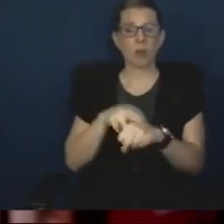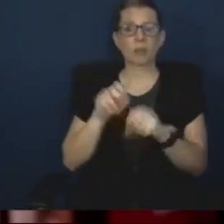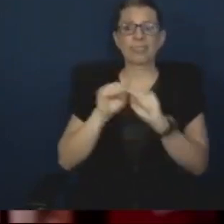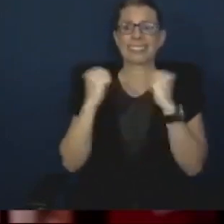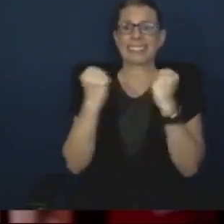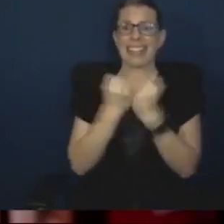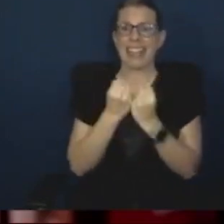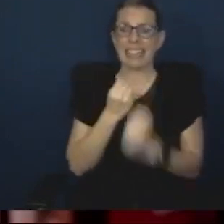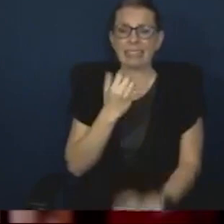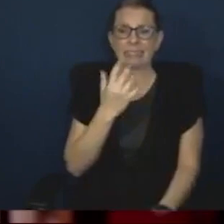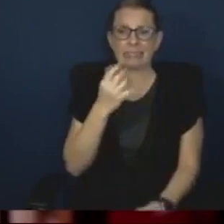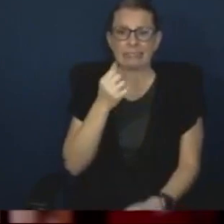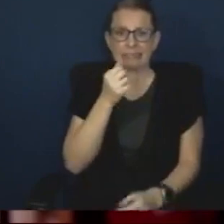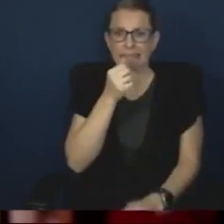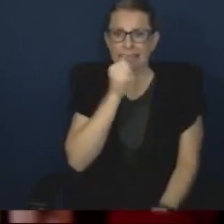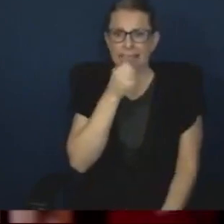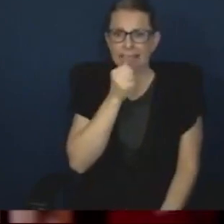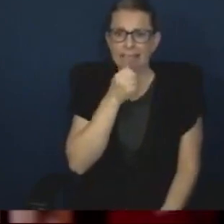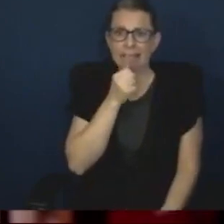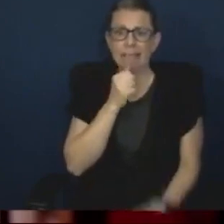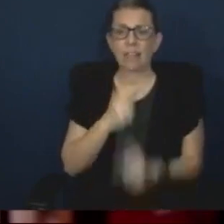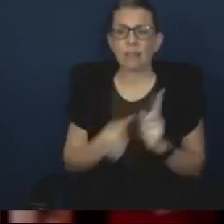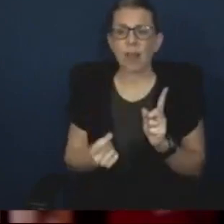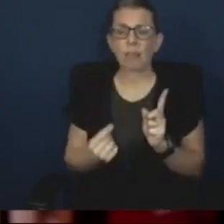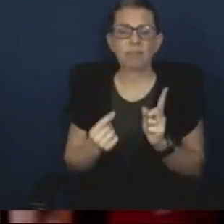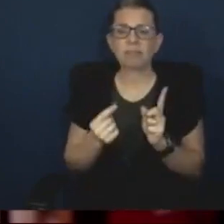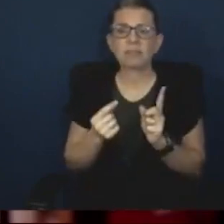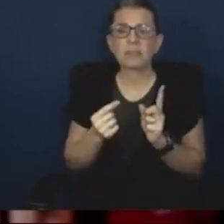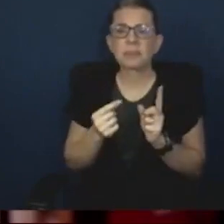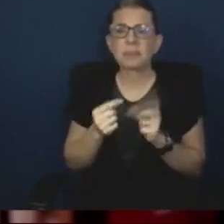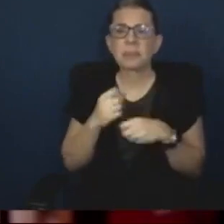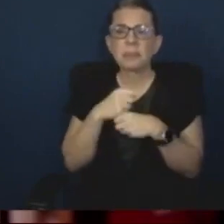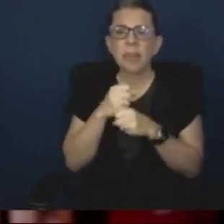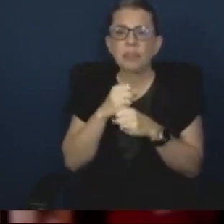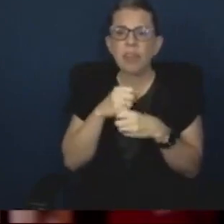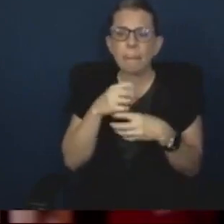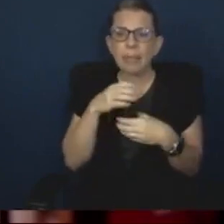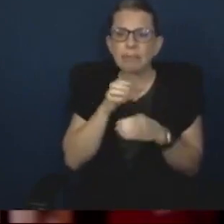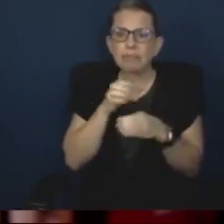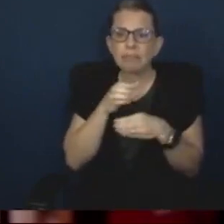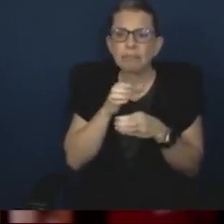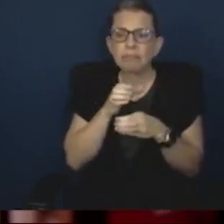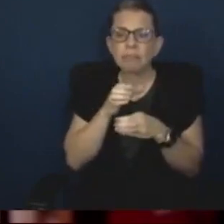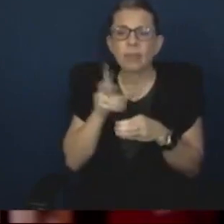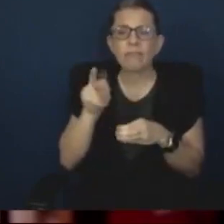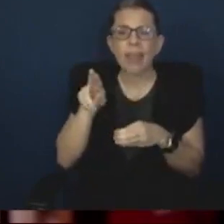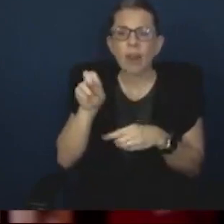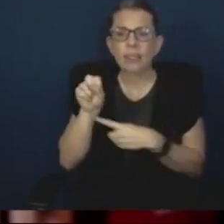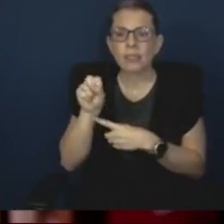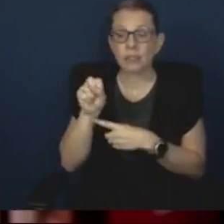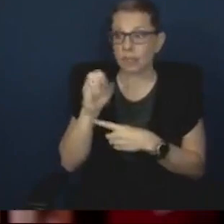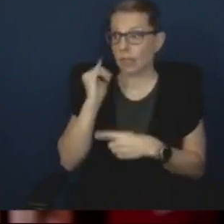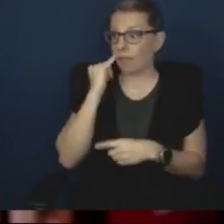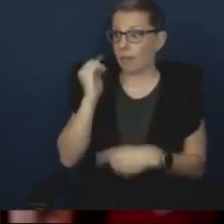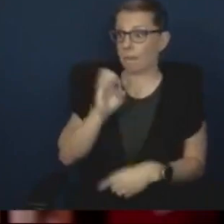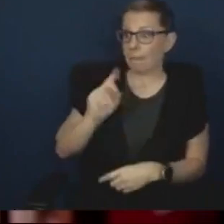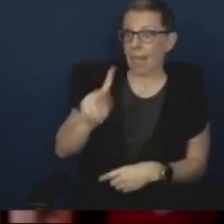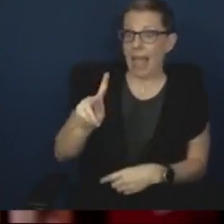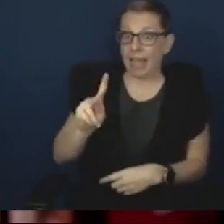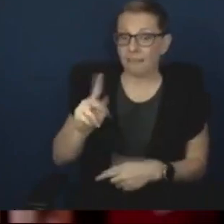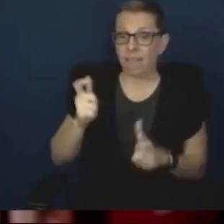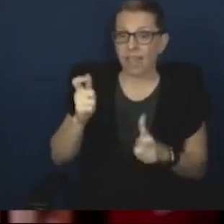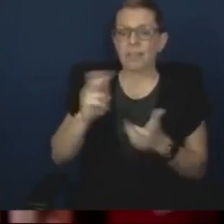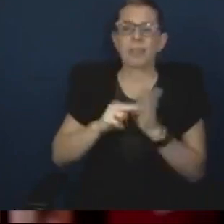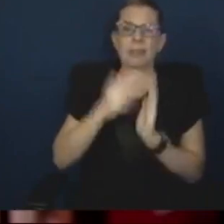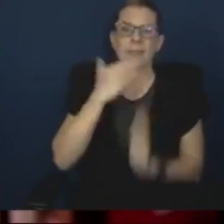suffering from this tiny virus. It's brought the world to its knees, and the sooner we can get back, the better. We now have the way to do